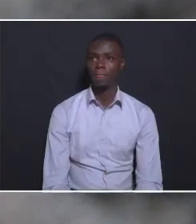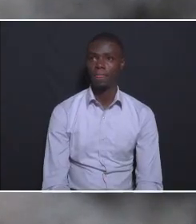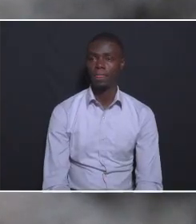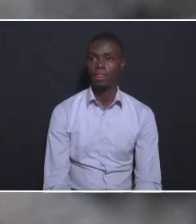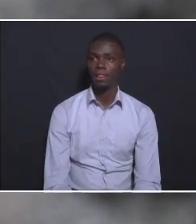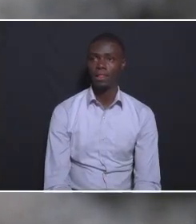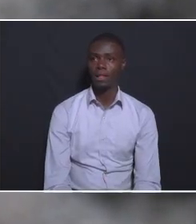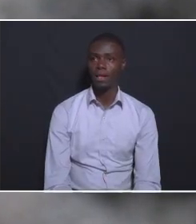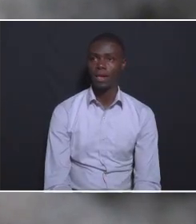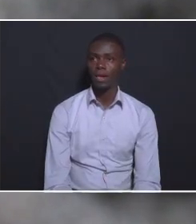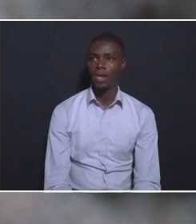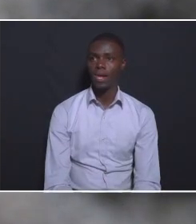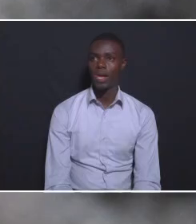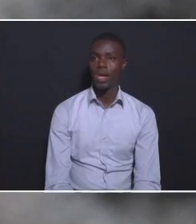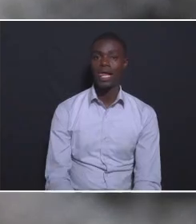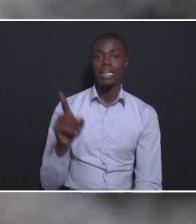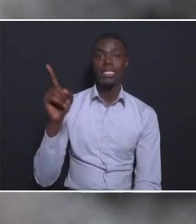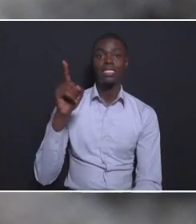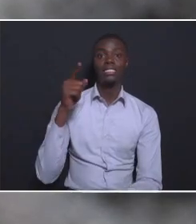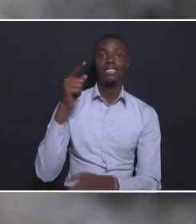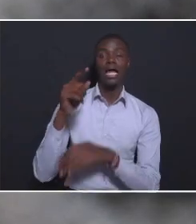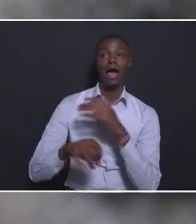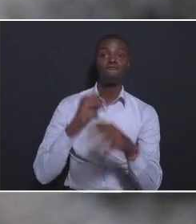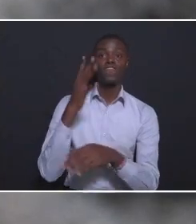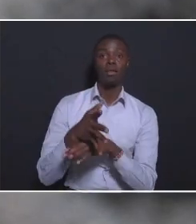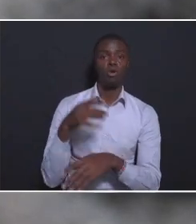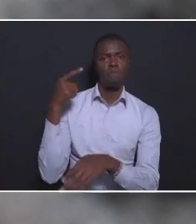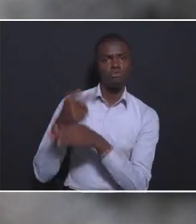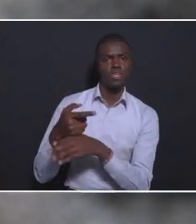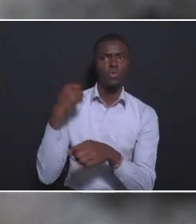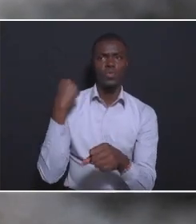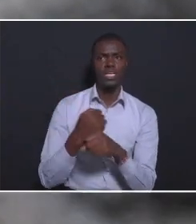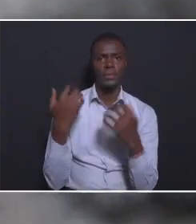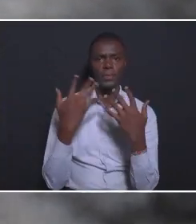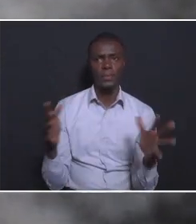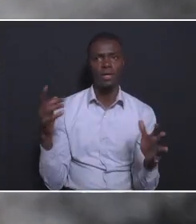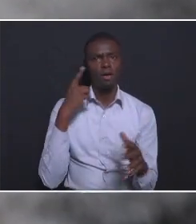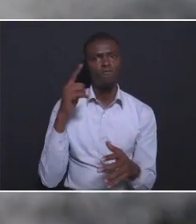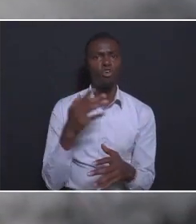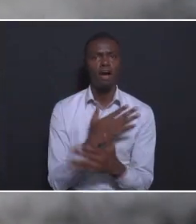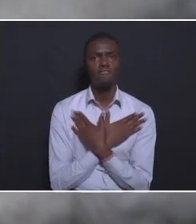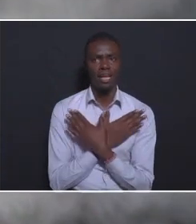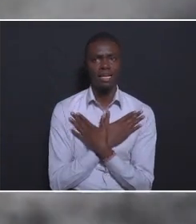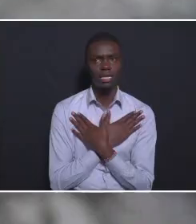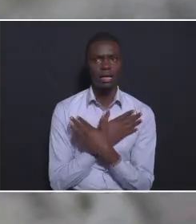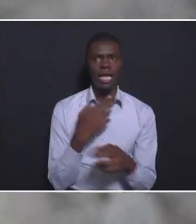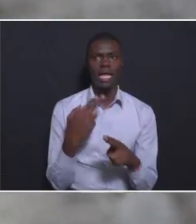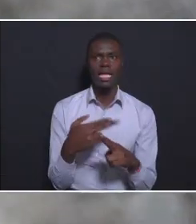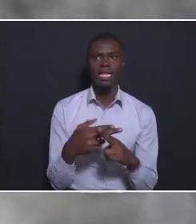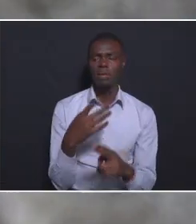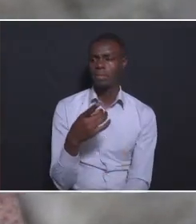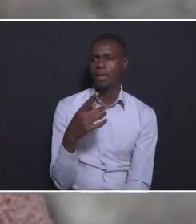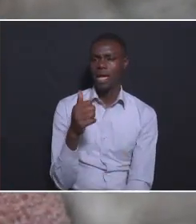Great. So this is a film we did for a friend of ours. He's called Dami